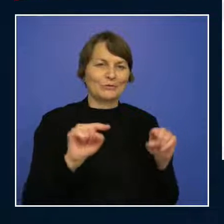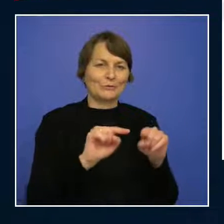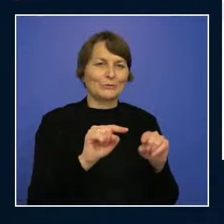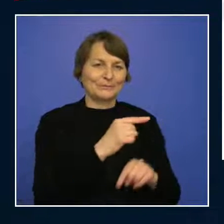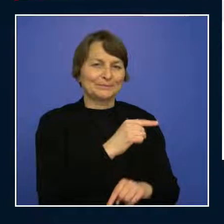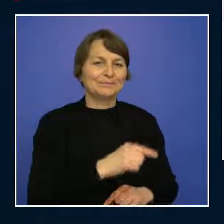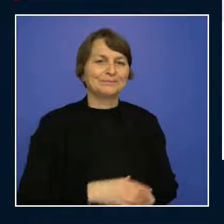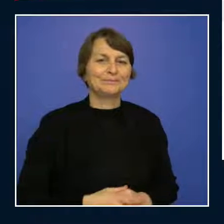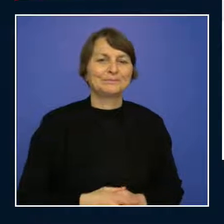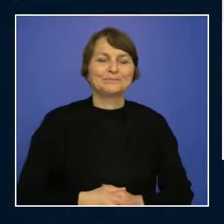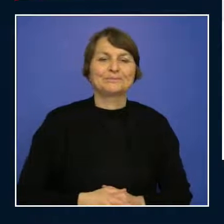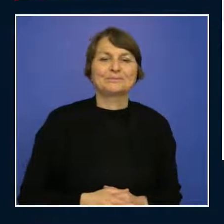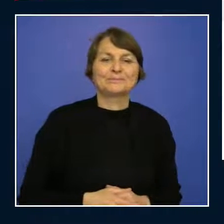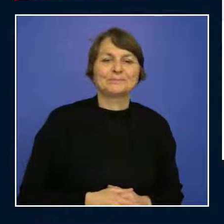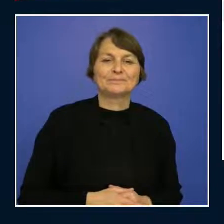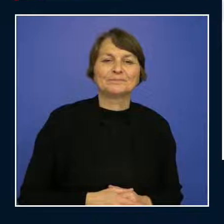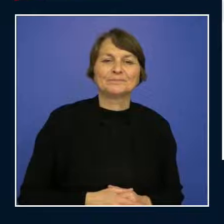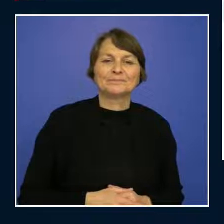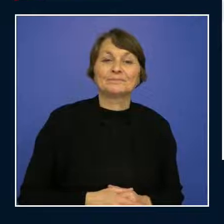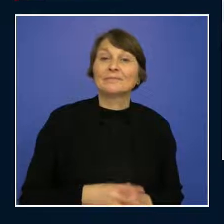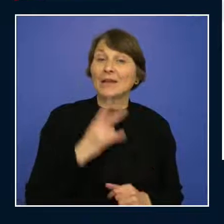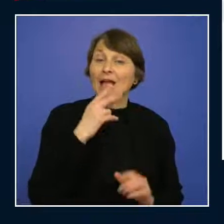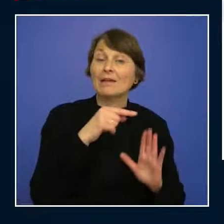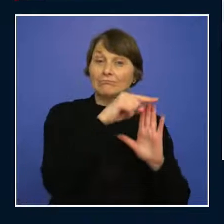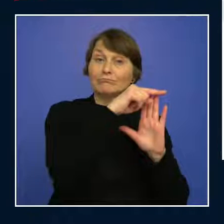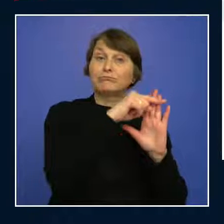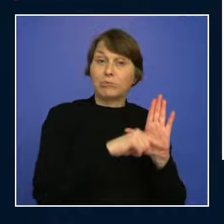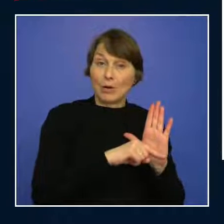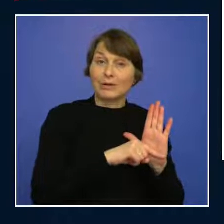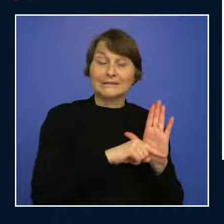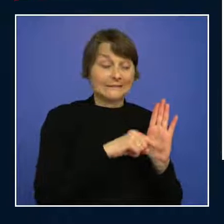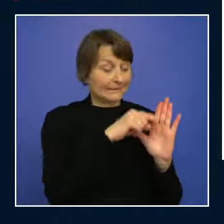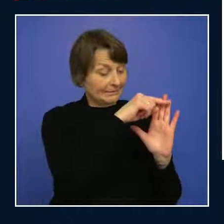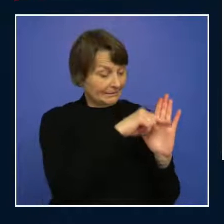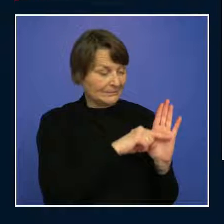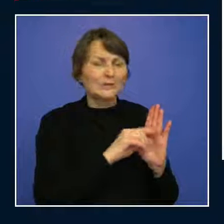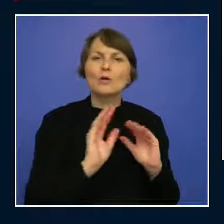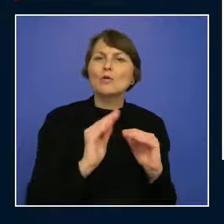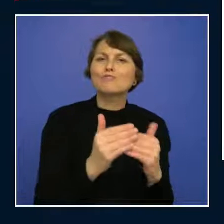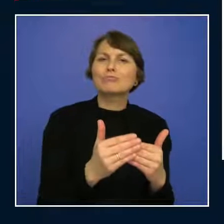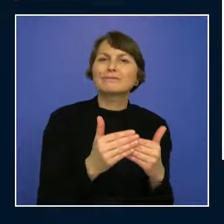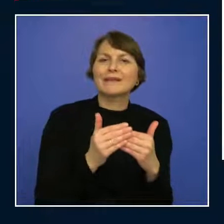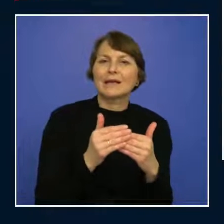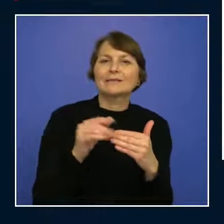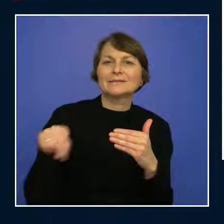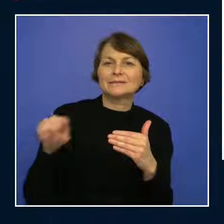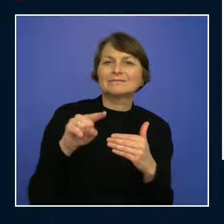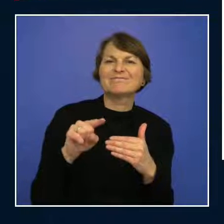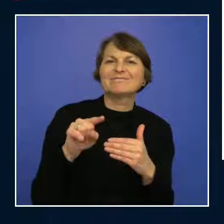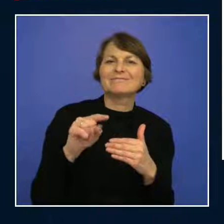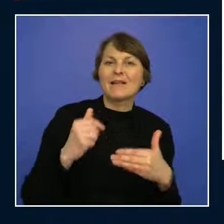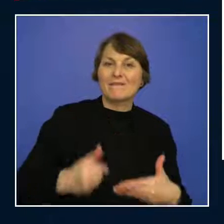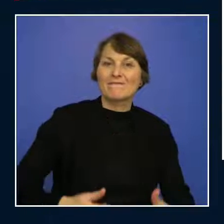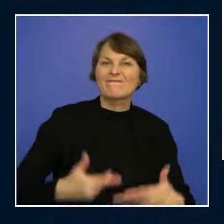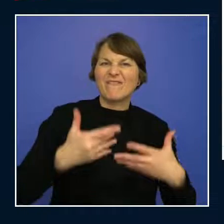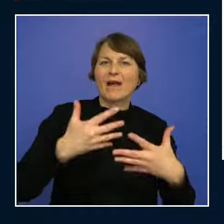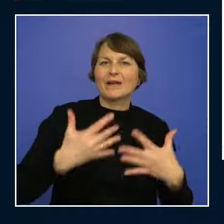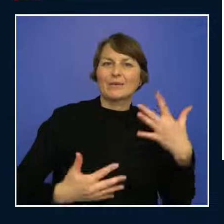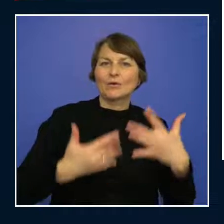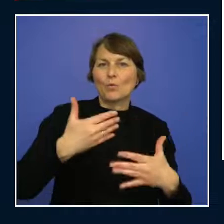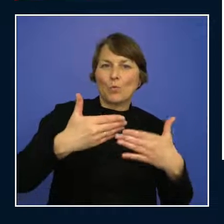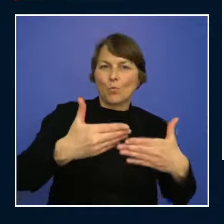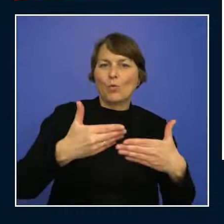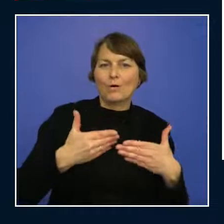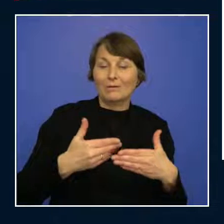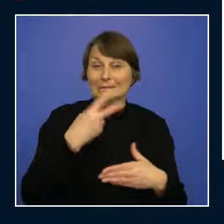firewall. I've got a policy set up that's protecting my web application firewall. And if we go into the configuration, we can see